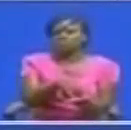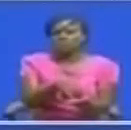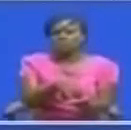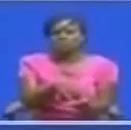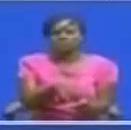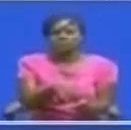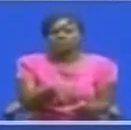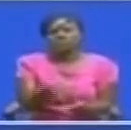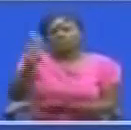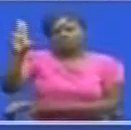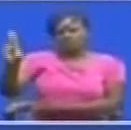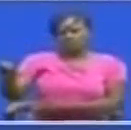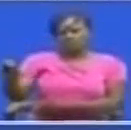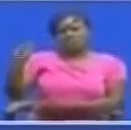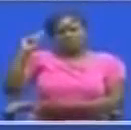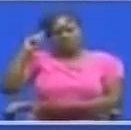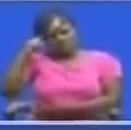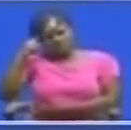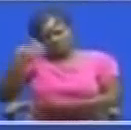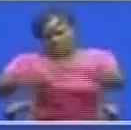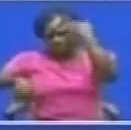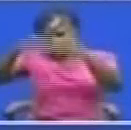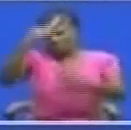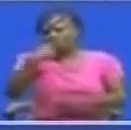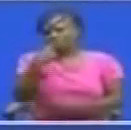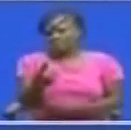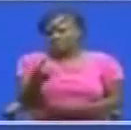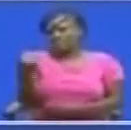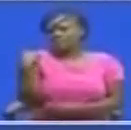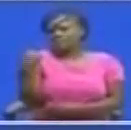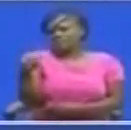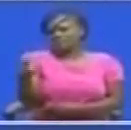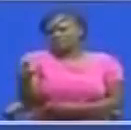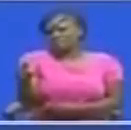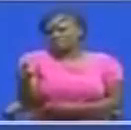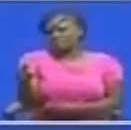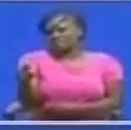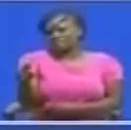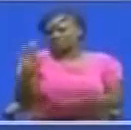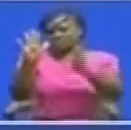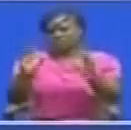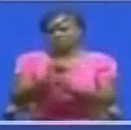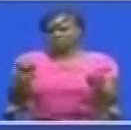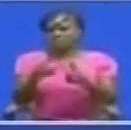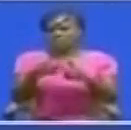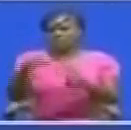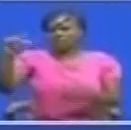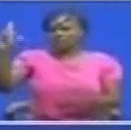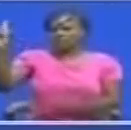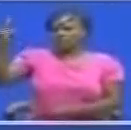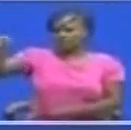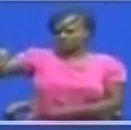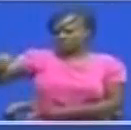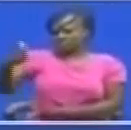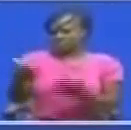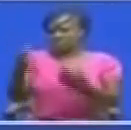looks? No, I think as Prof said, yes, the number alone doesn't tell you much, but if you cut it as a share of GDP, it's